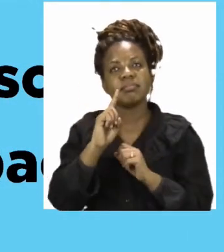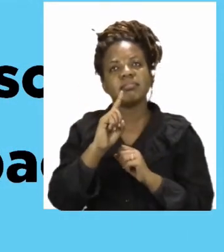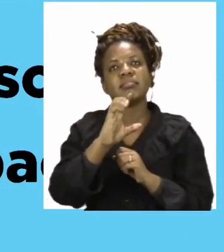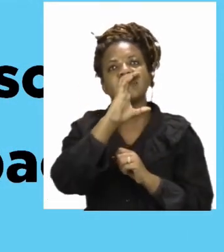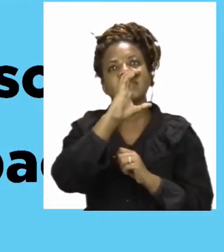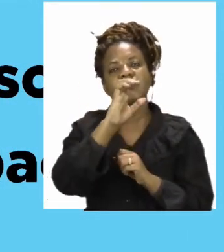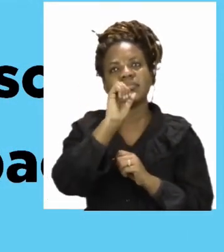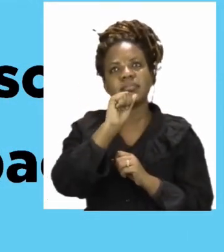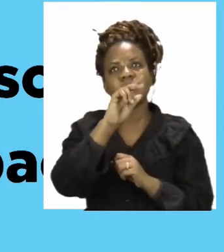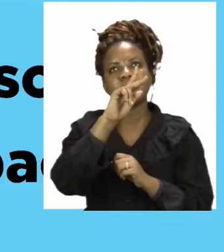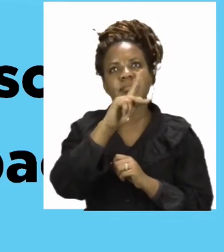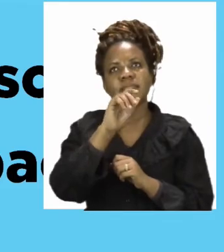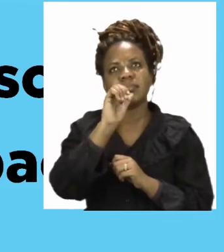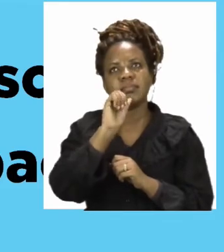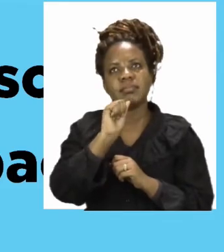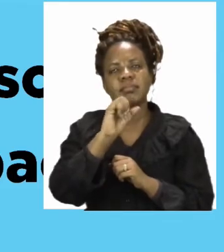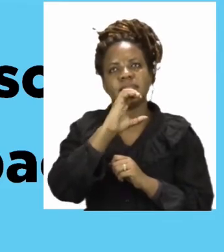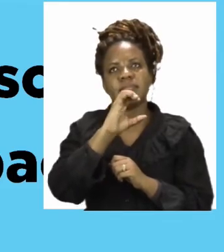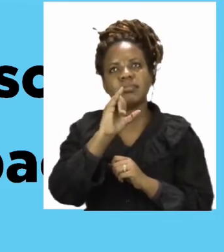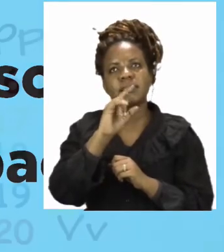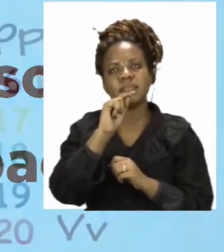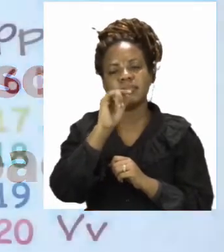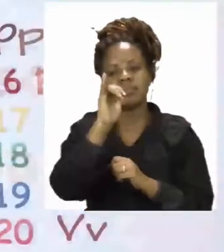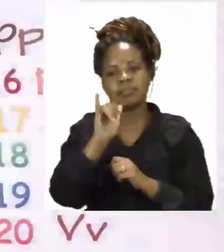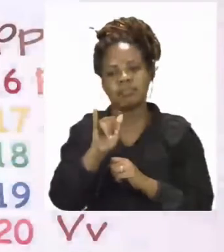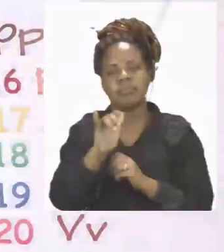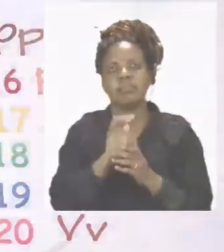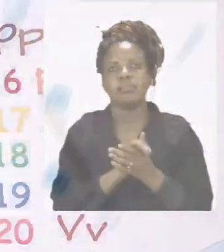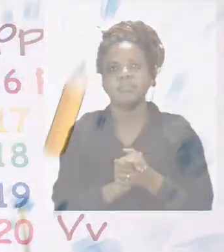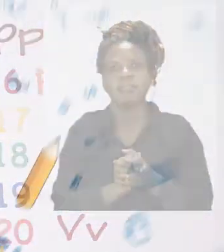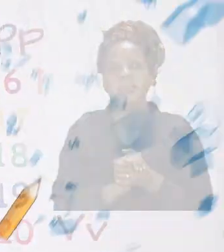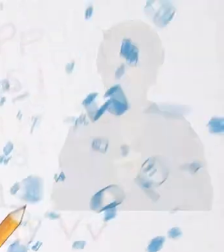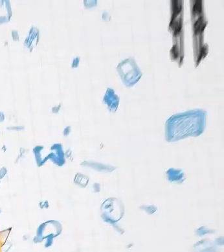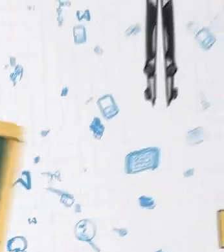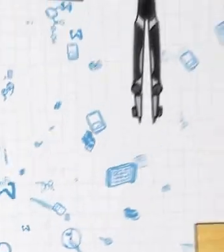talking about capacity.